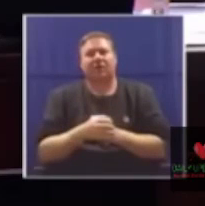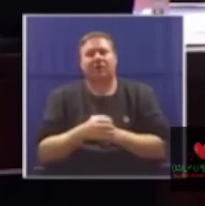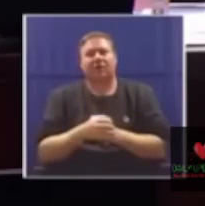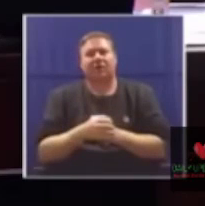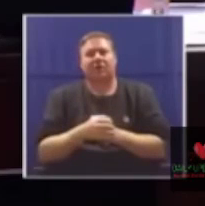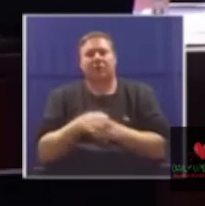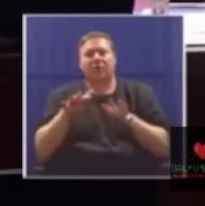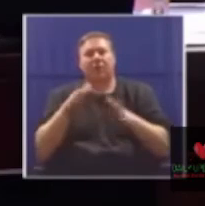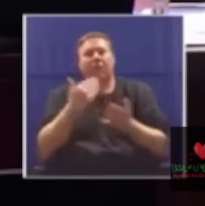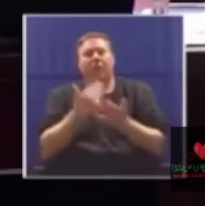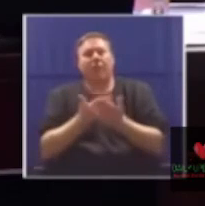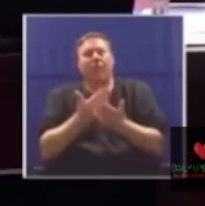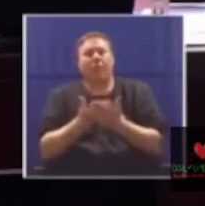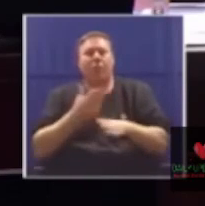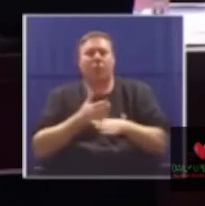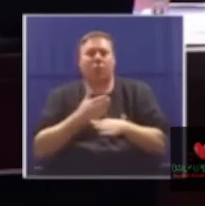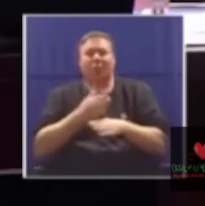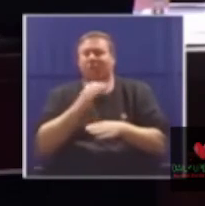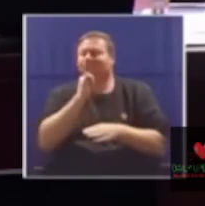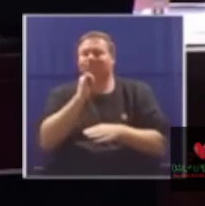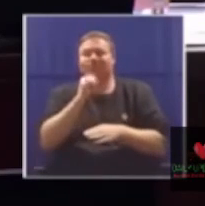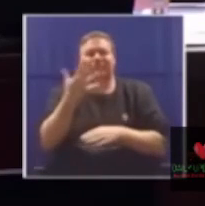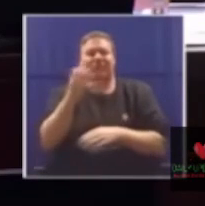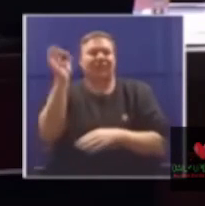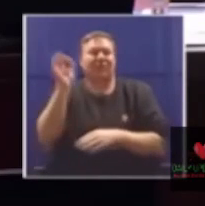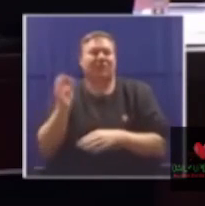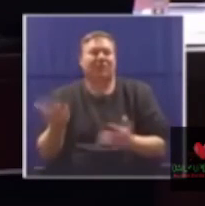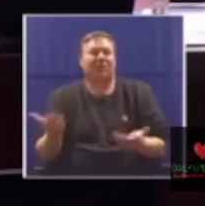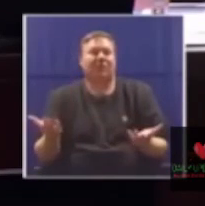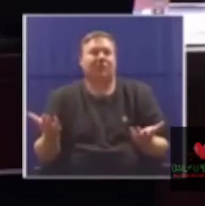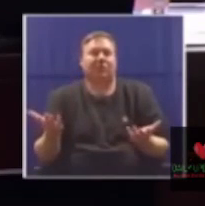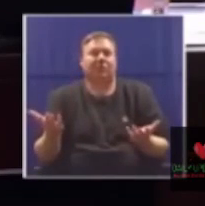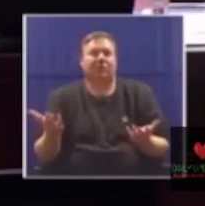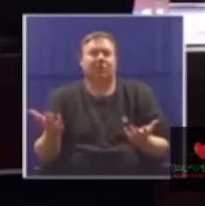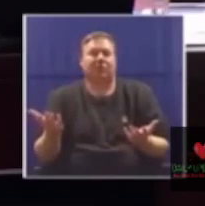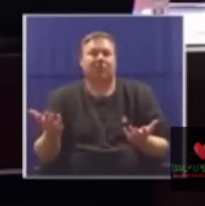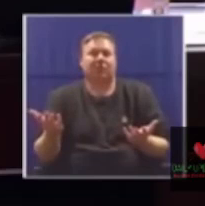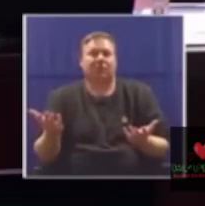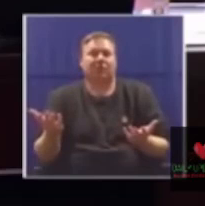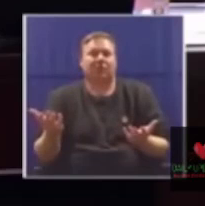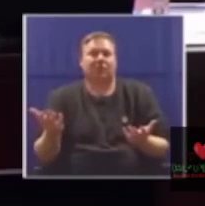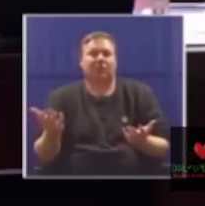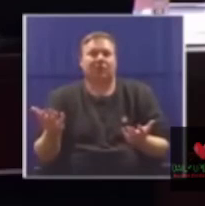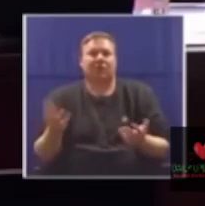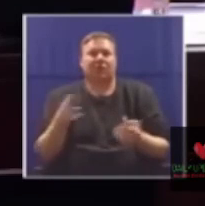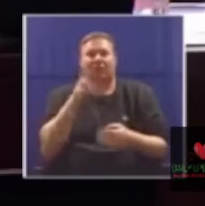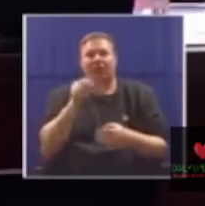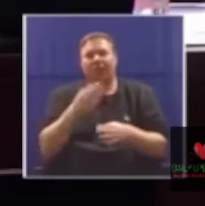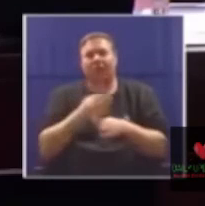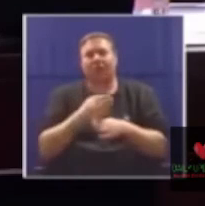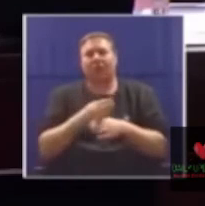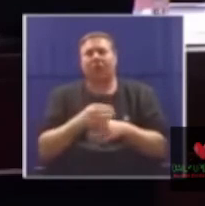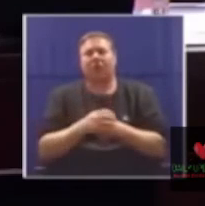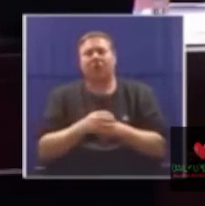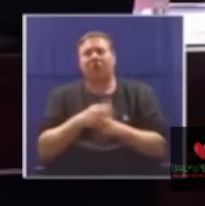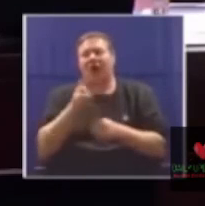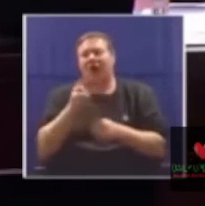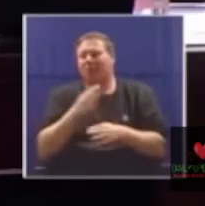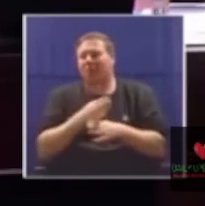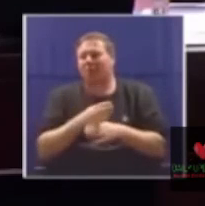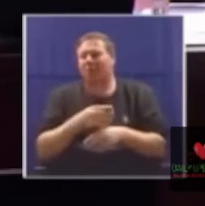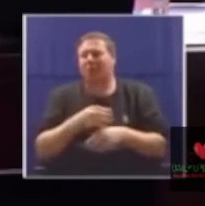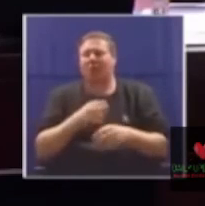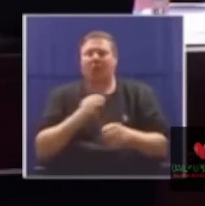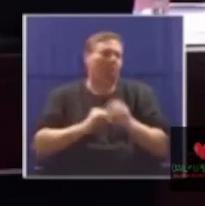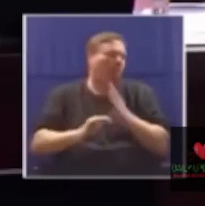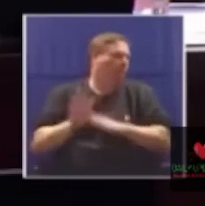people who are capable of working are not working. So they fall in the categories of unemployed, unemployable,